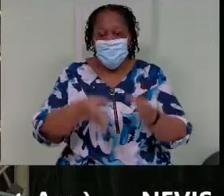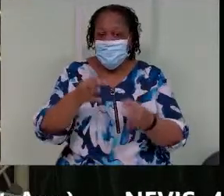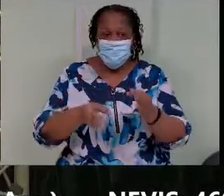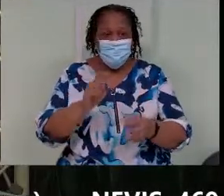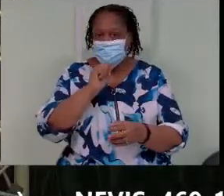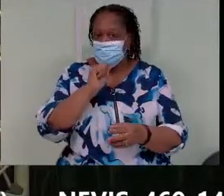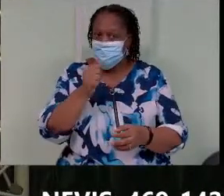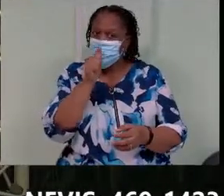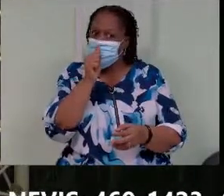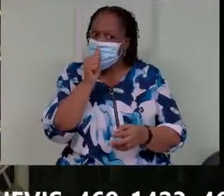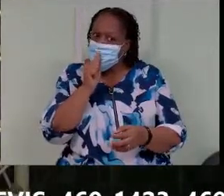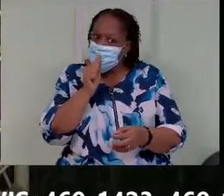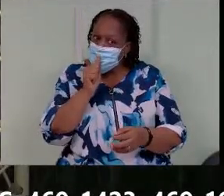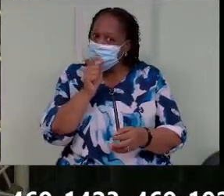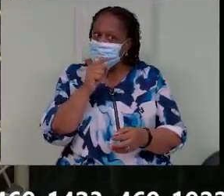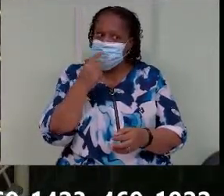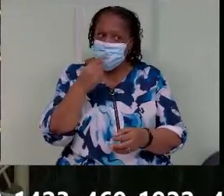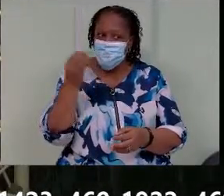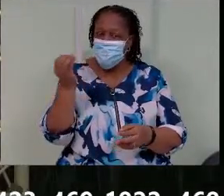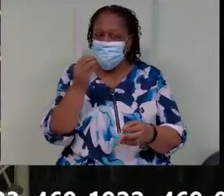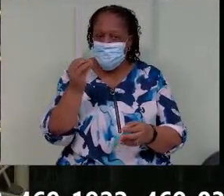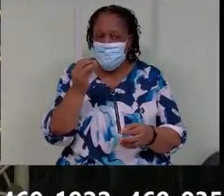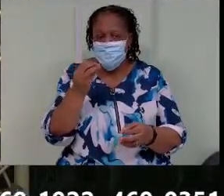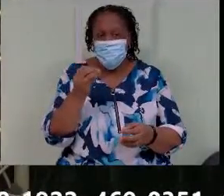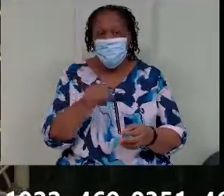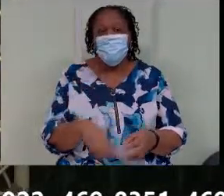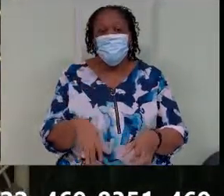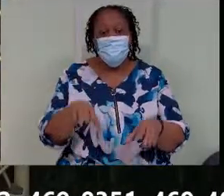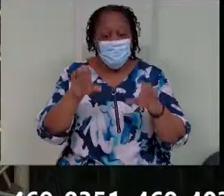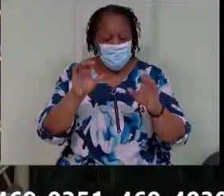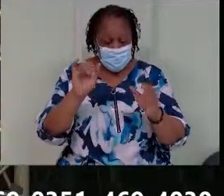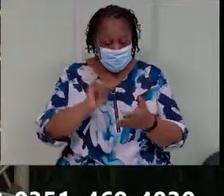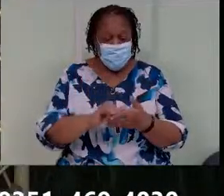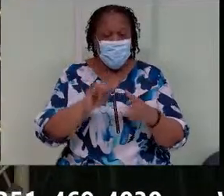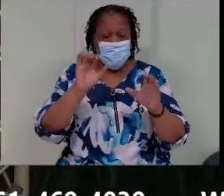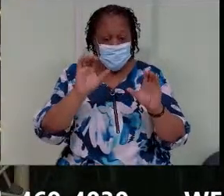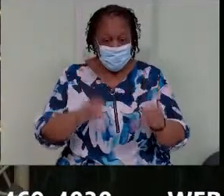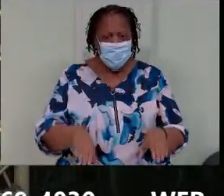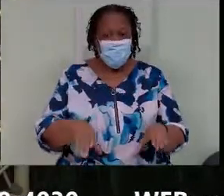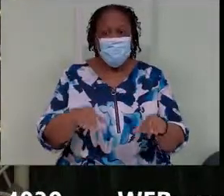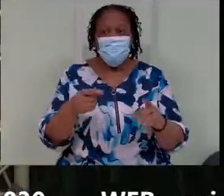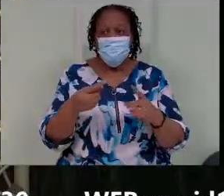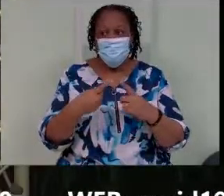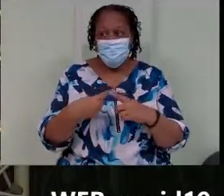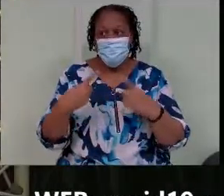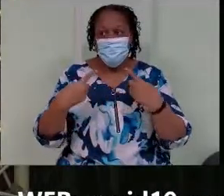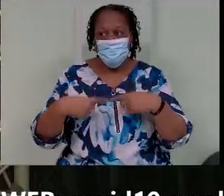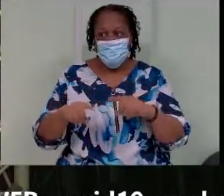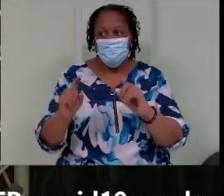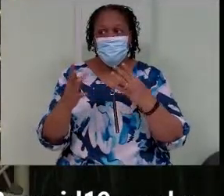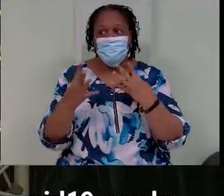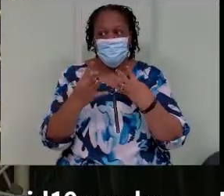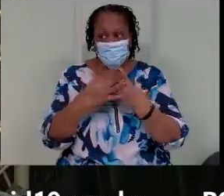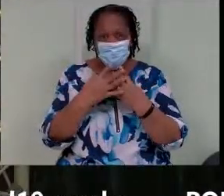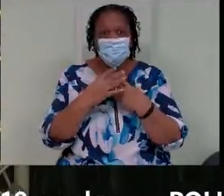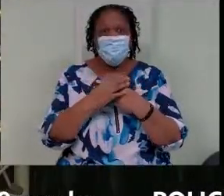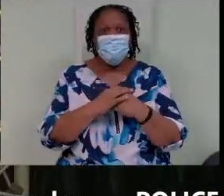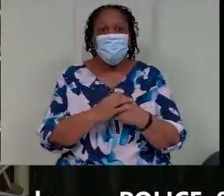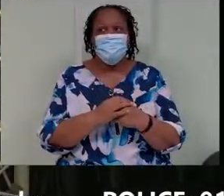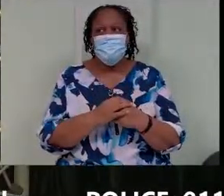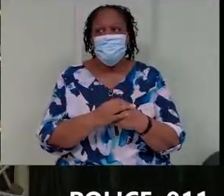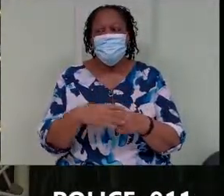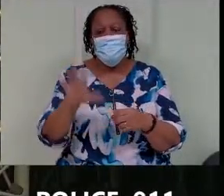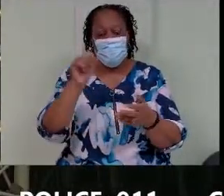or the person, as the case may be, commits an offense and is liable on summary conviction